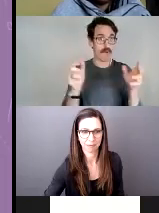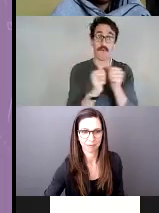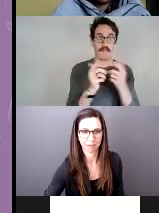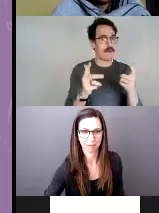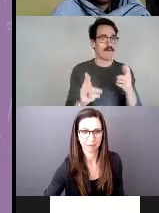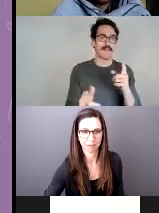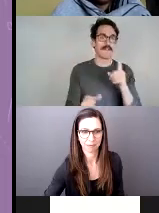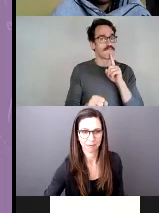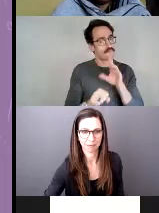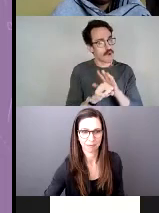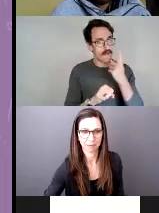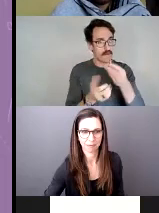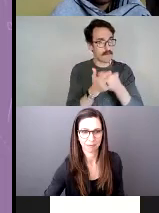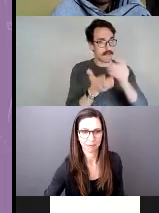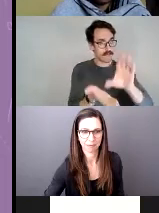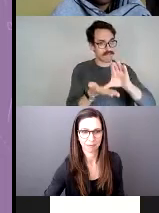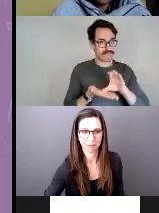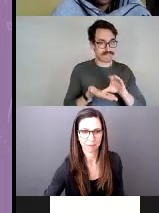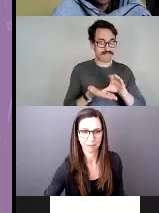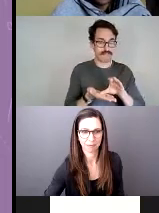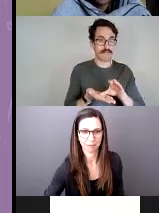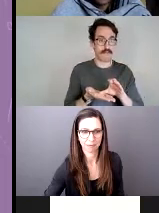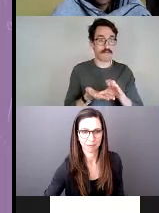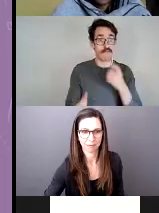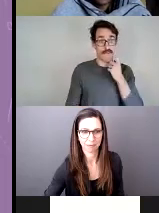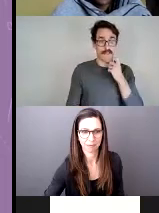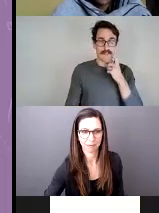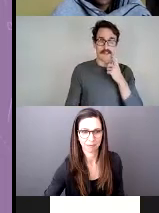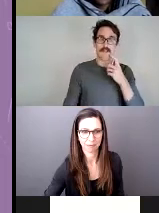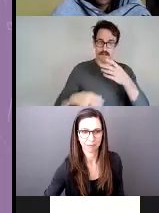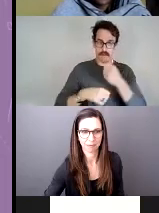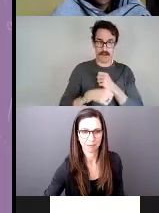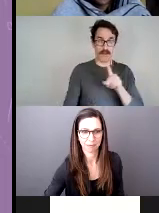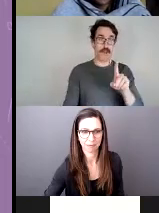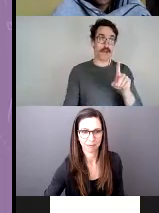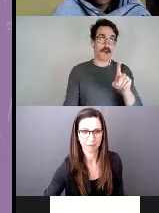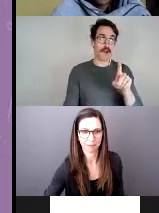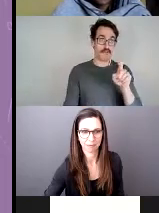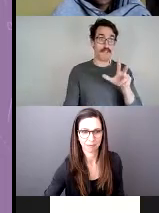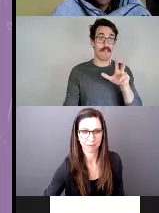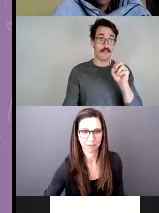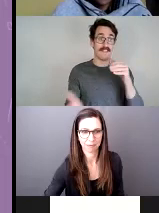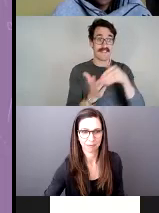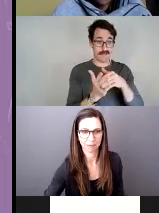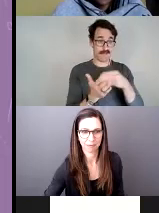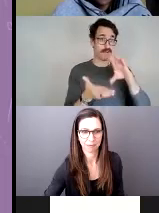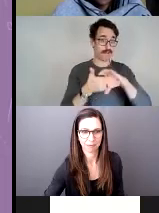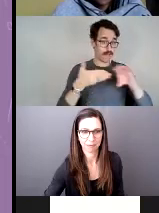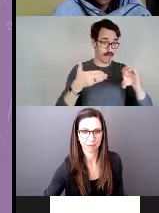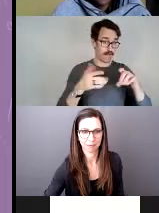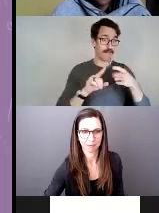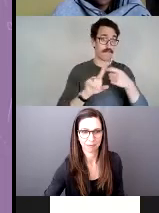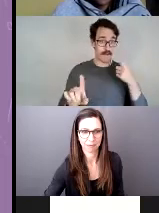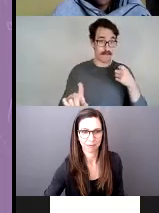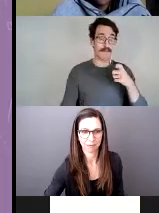funding. So we recently did receive some funding, $130K from the Ministry of Seniors and